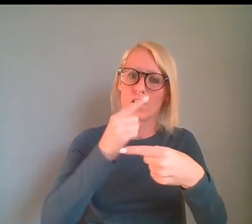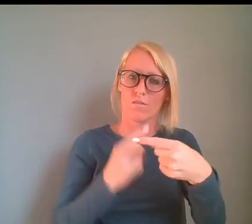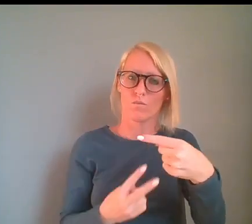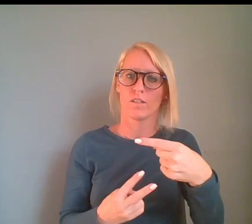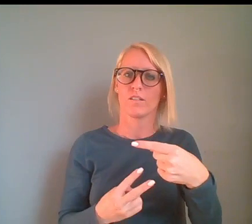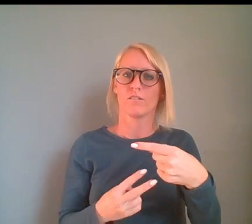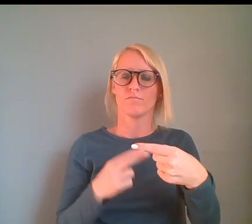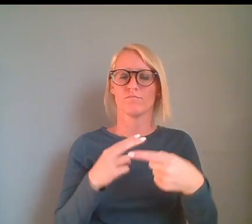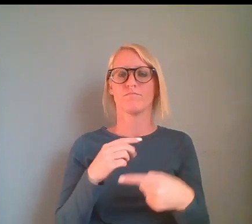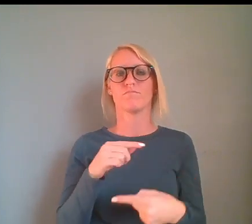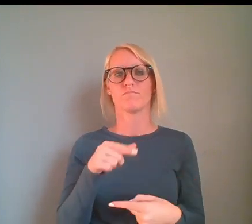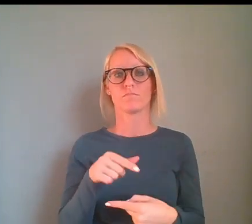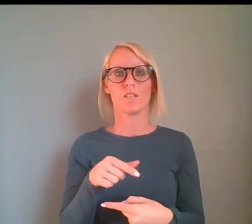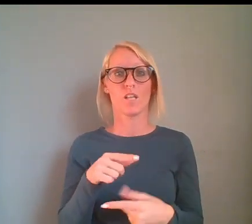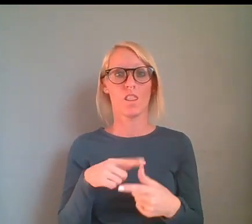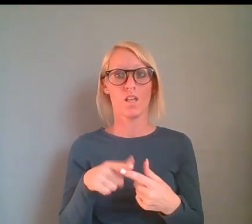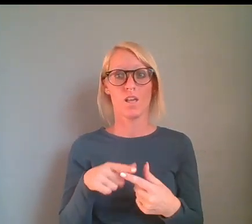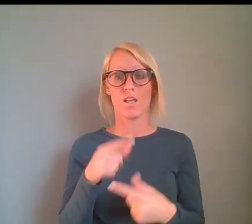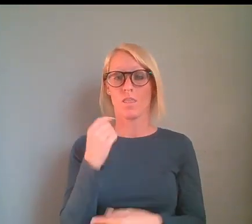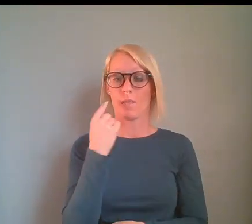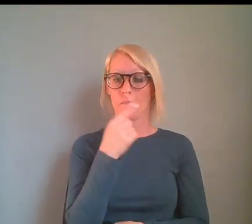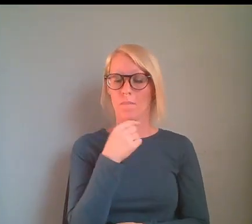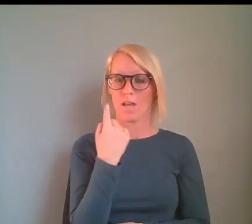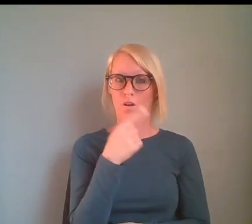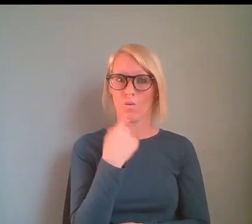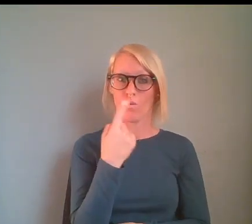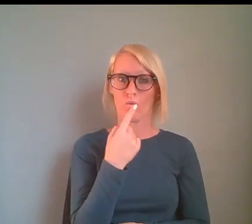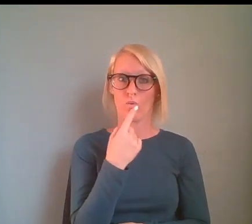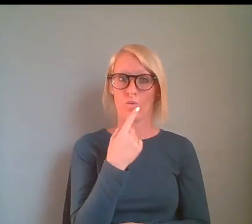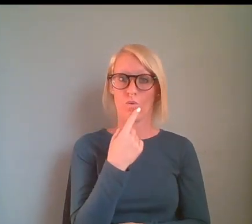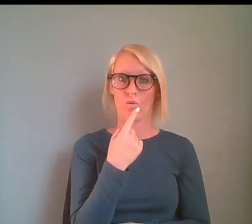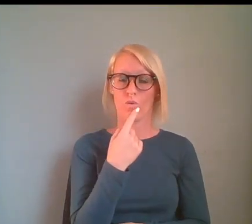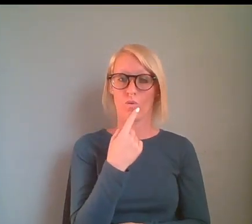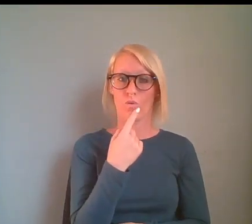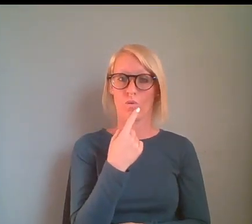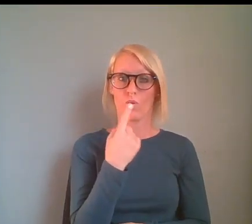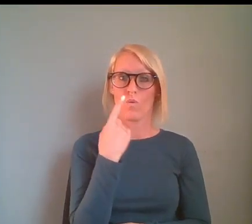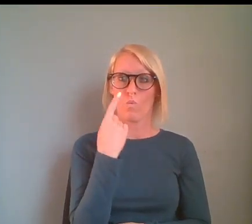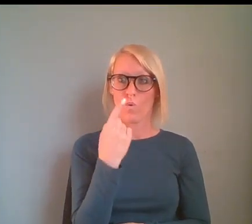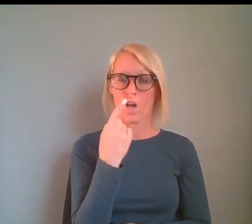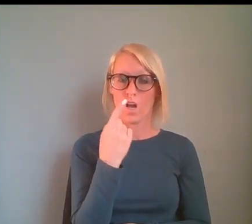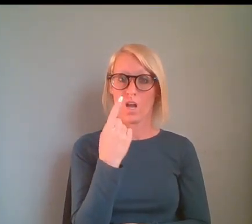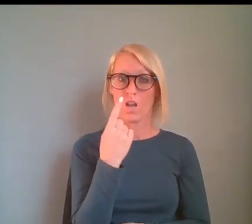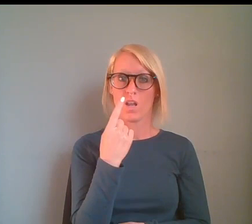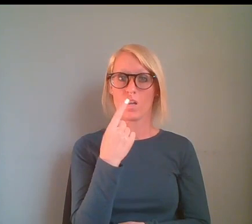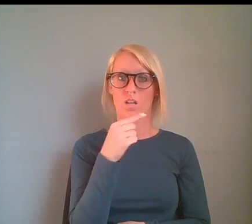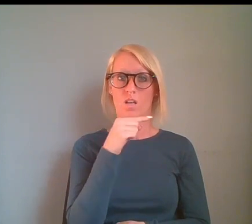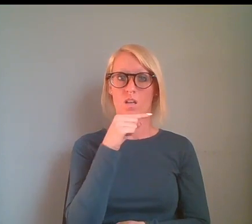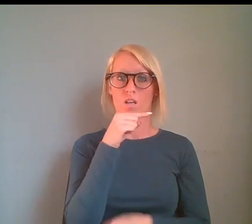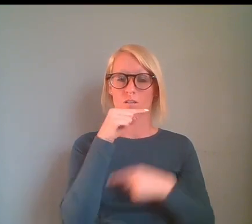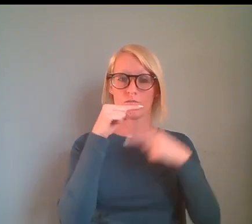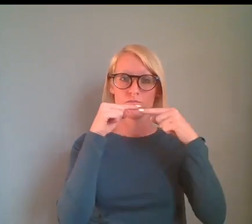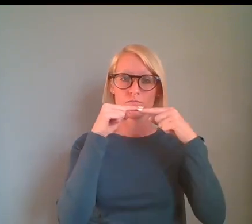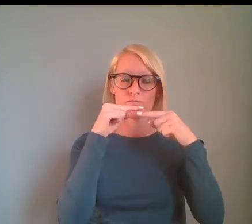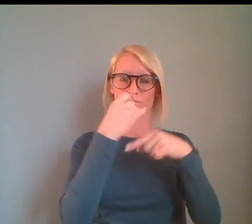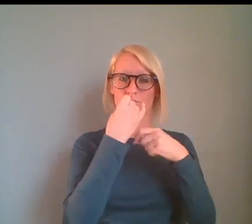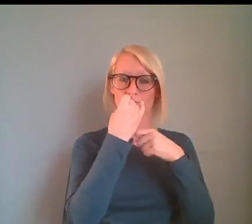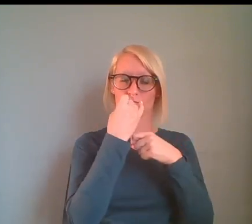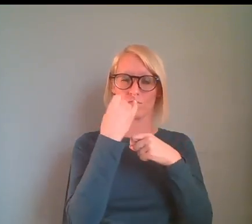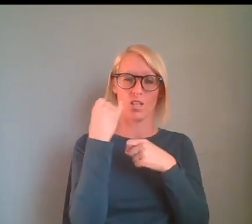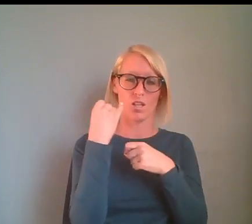And then the mouth, the mouth has one line in between the top and the lower